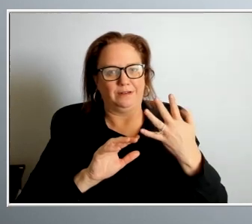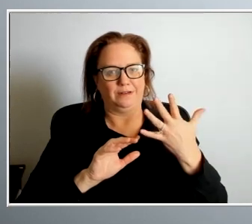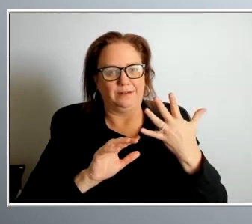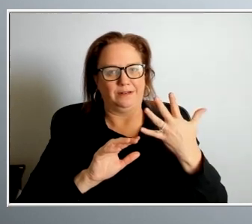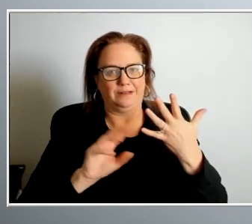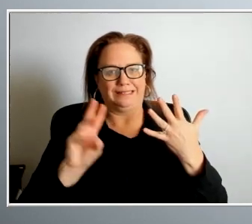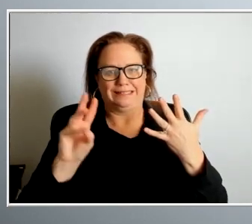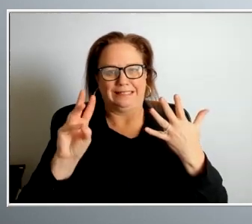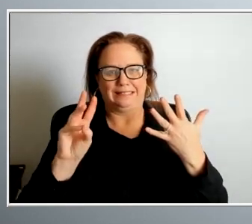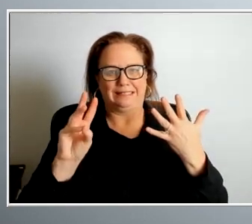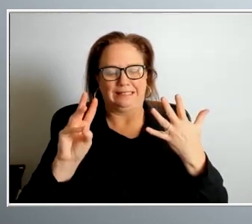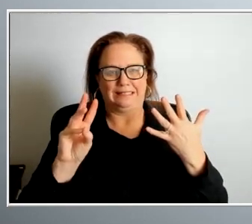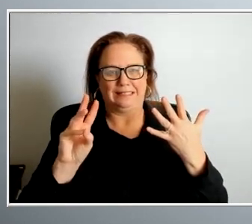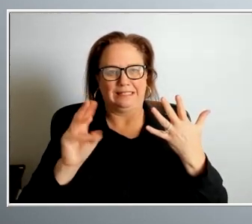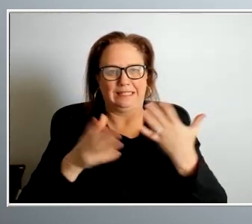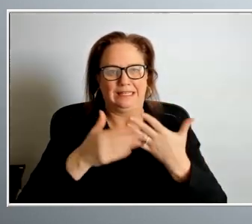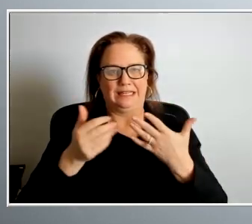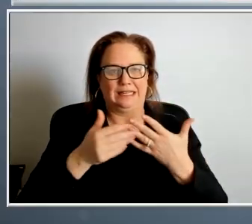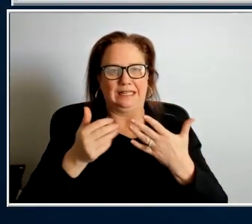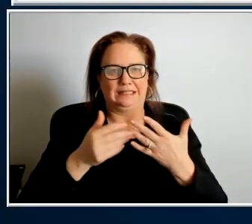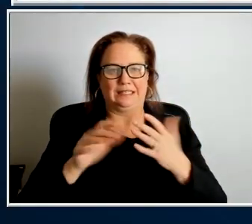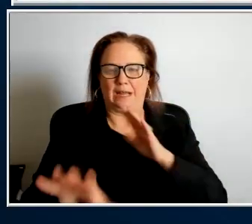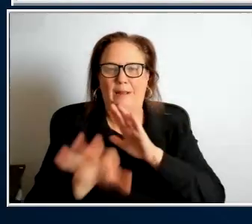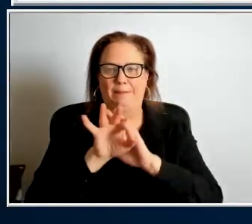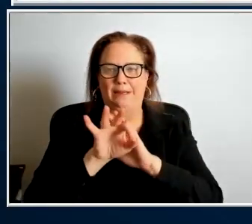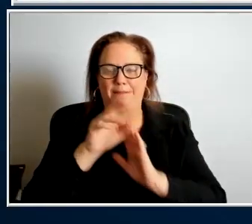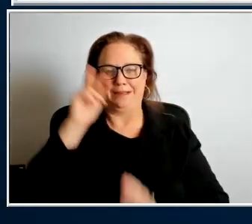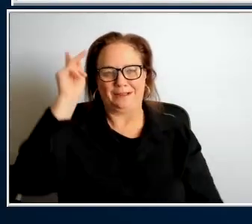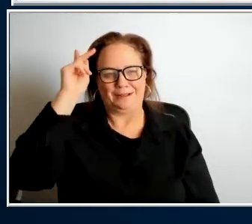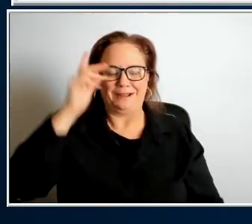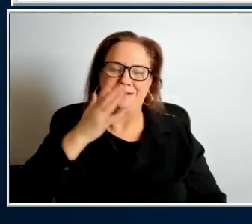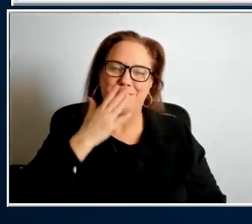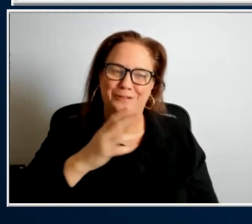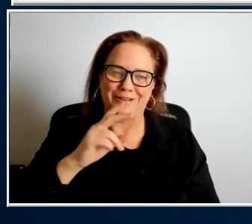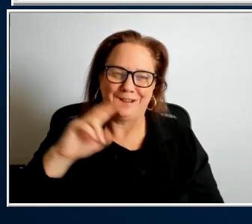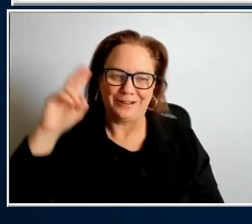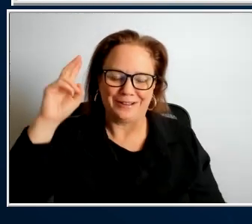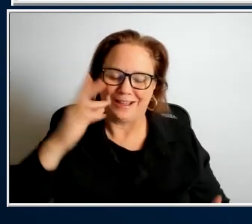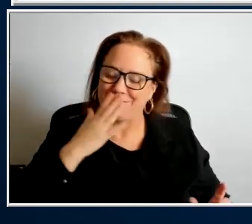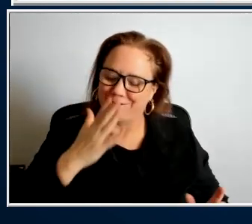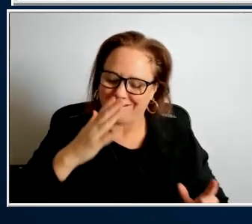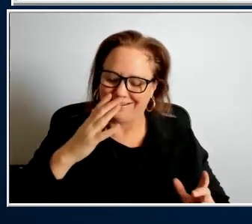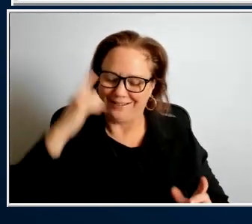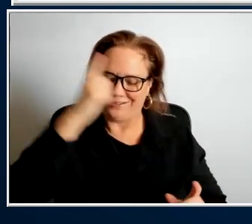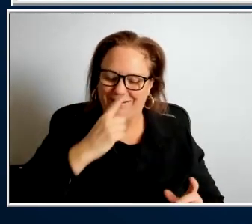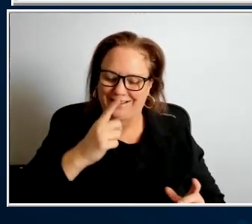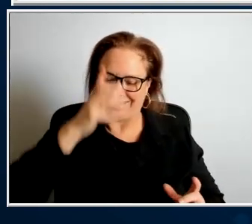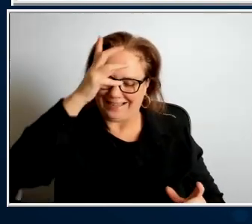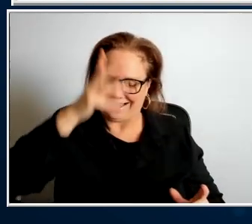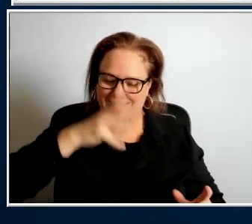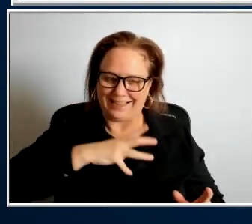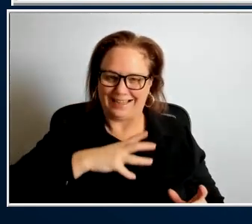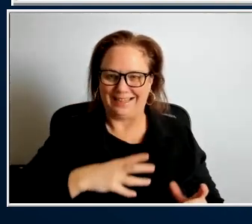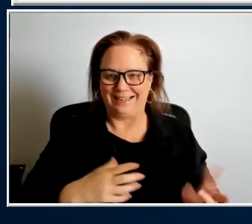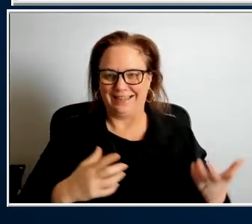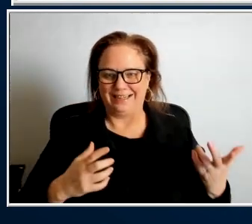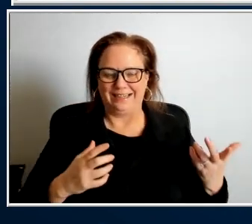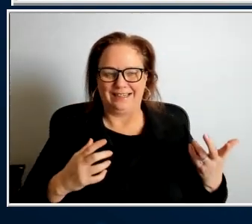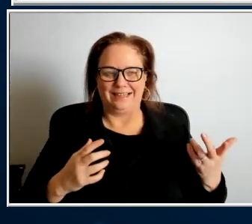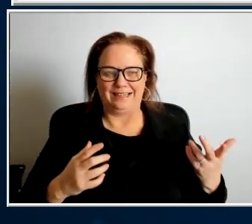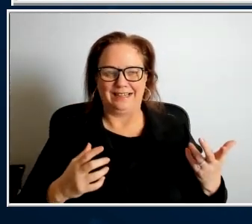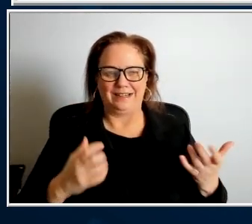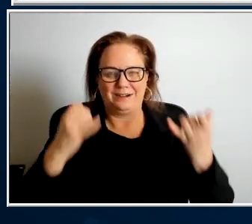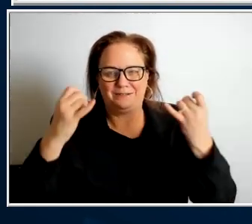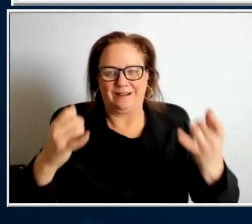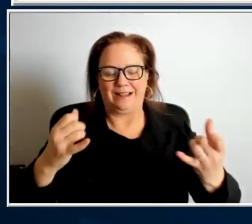6. Pretty easy to see which option I chose. Well, and Conor, it's easy to see your sense of humor now, but right after